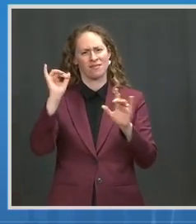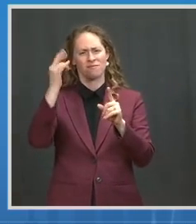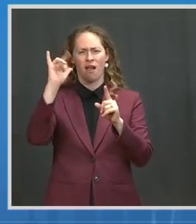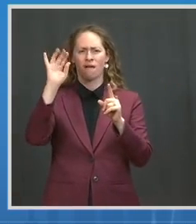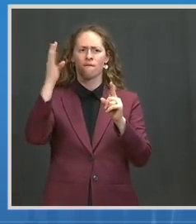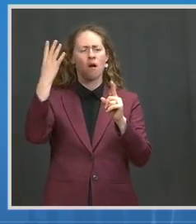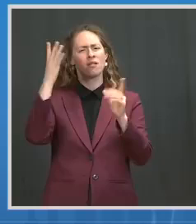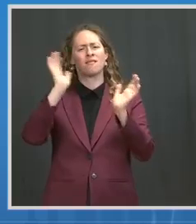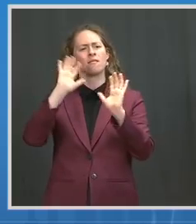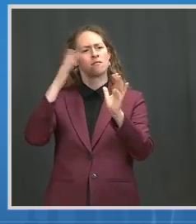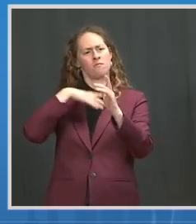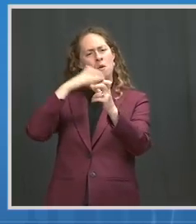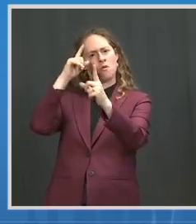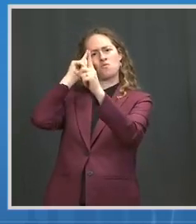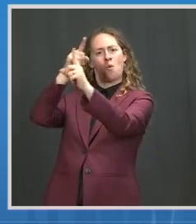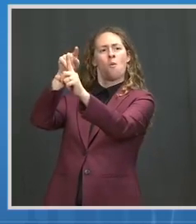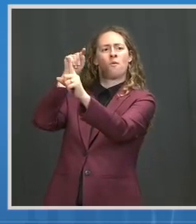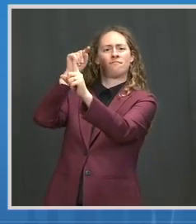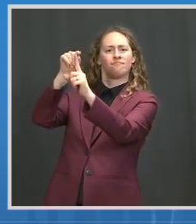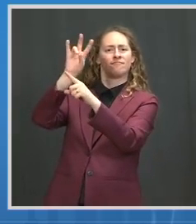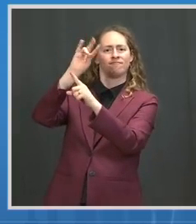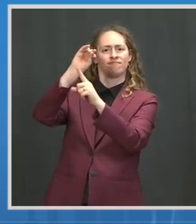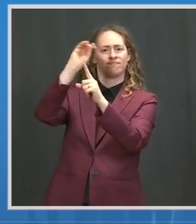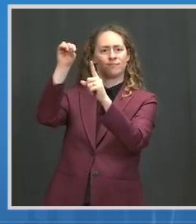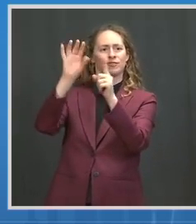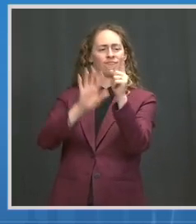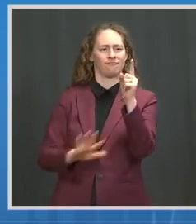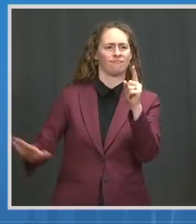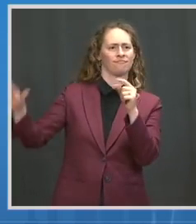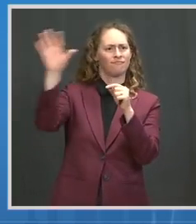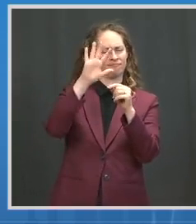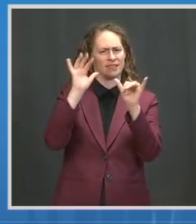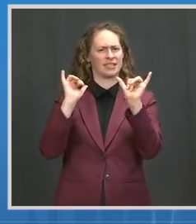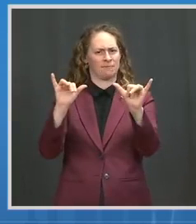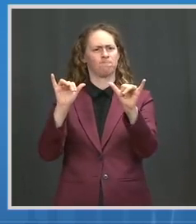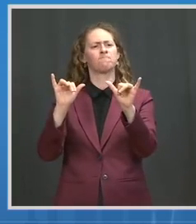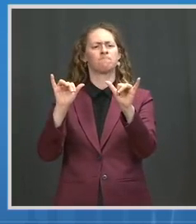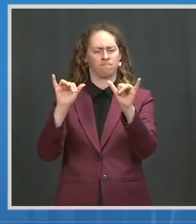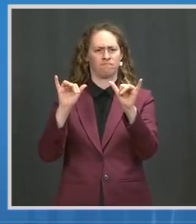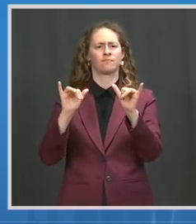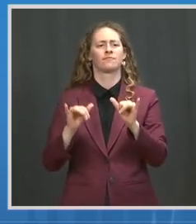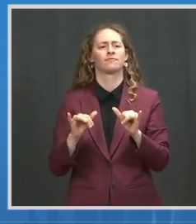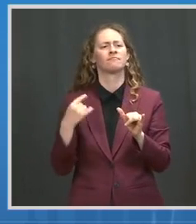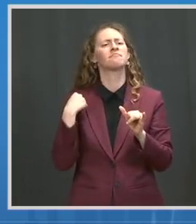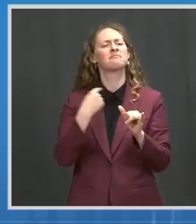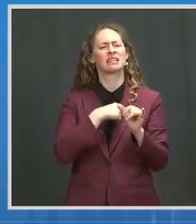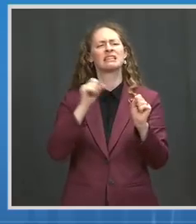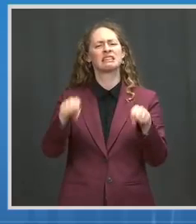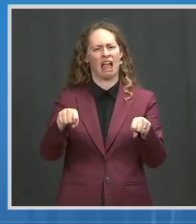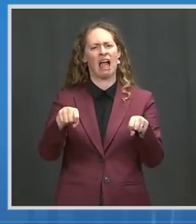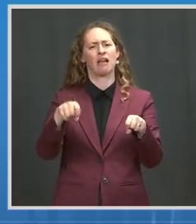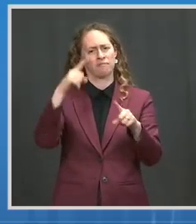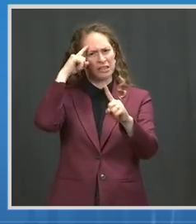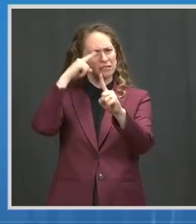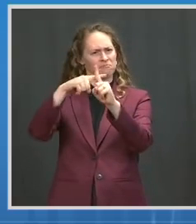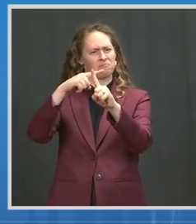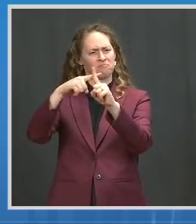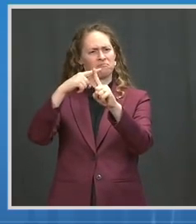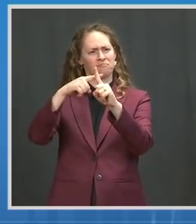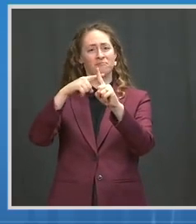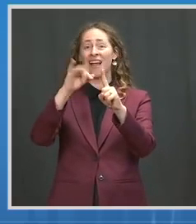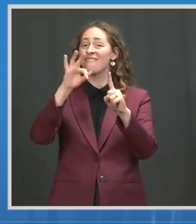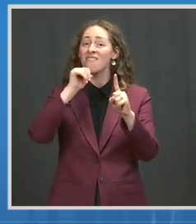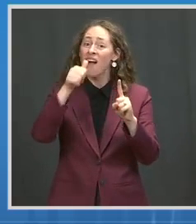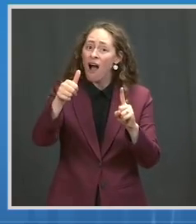the adult population by the 4th of July. I believe we can. I hope we will. And if we don't, we're going to continue to keep